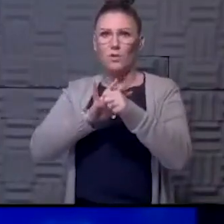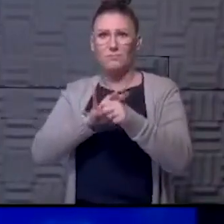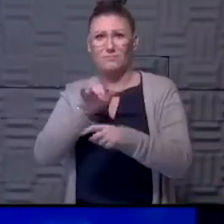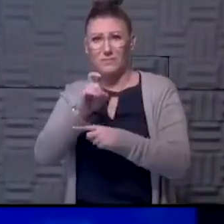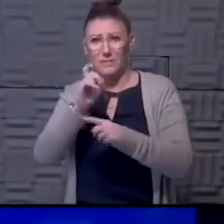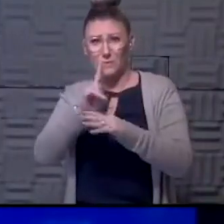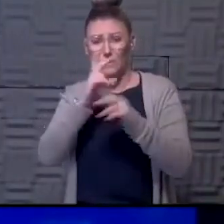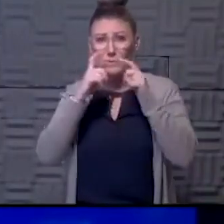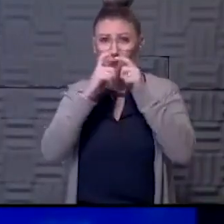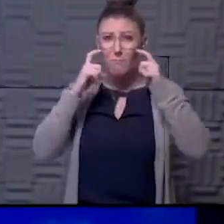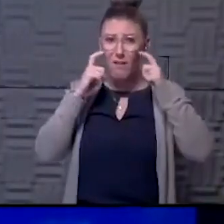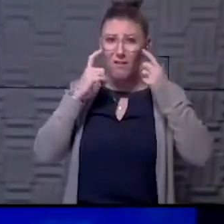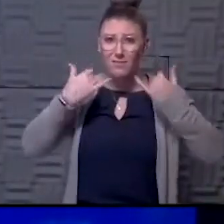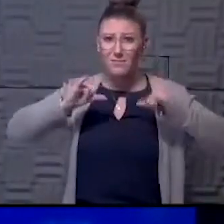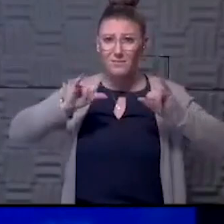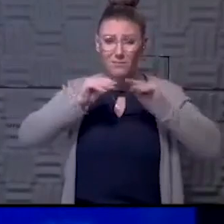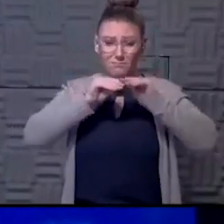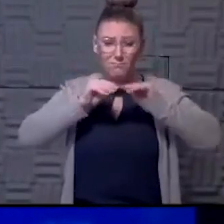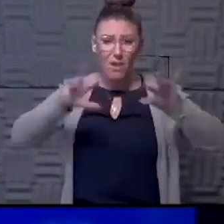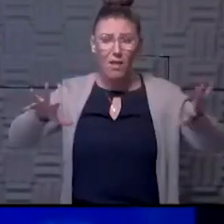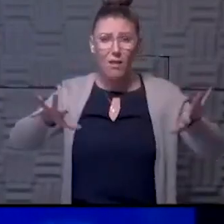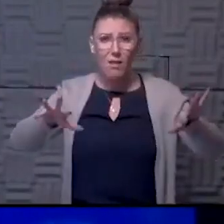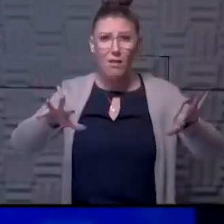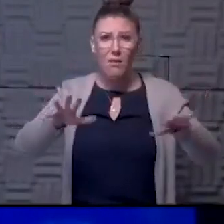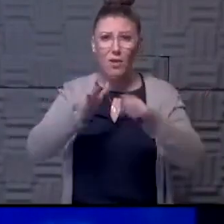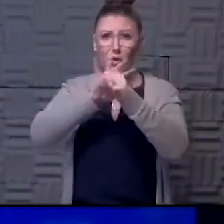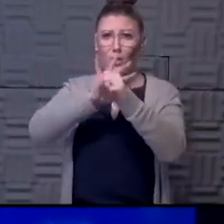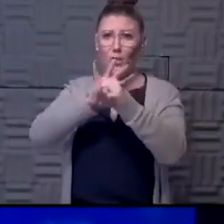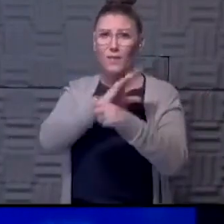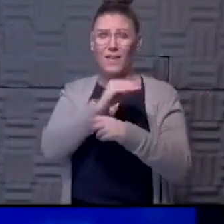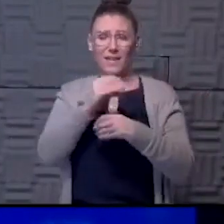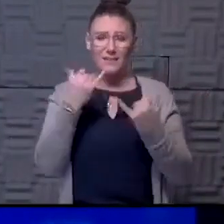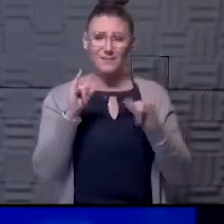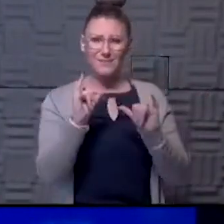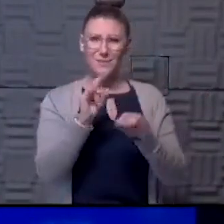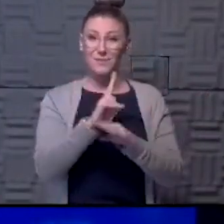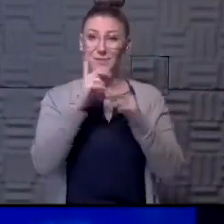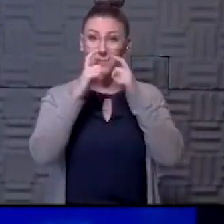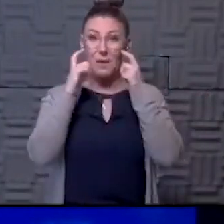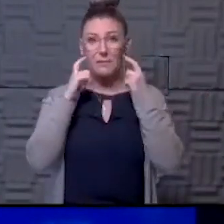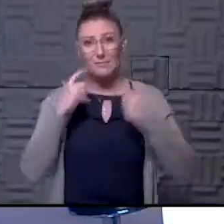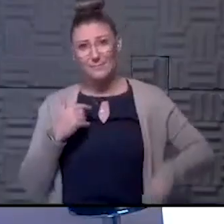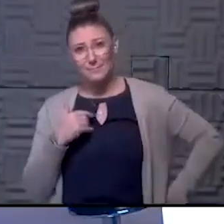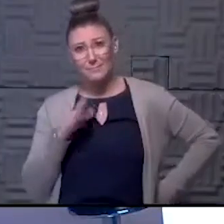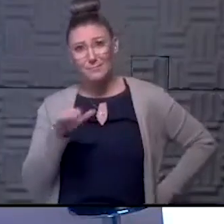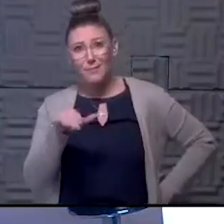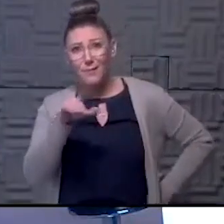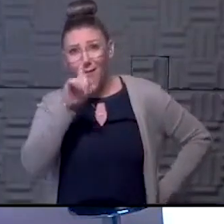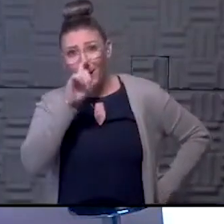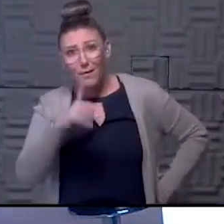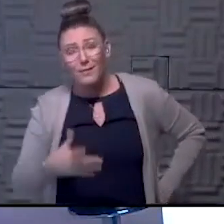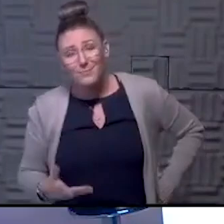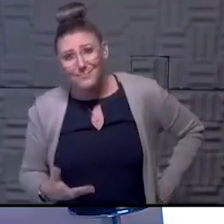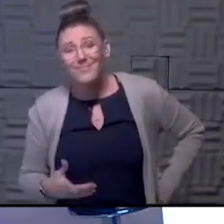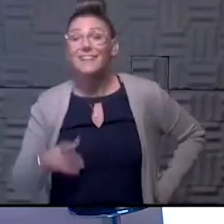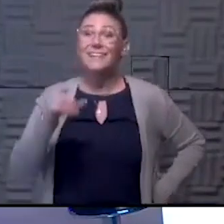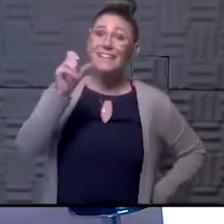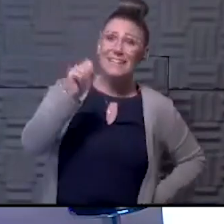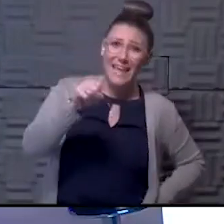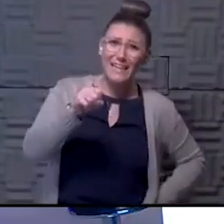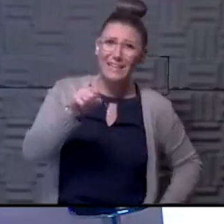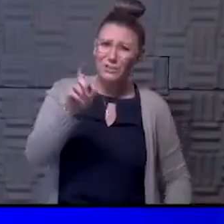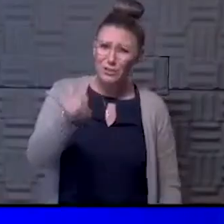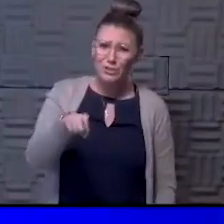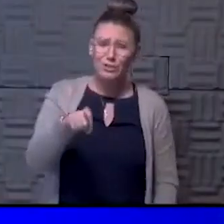you still transmit COVID? Can you transmit COVID and should you still wear a mask, Hawk? I think you should. Yeah. I mean, the